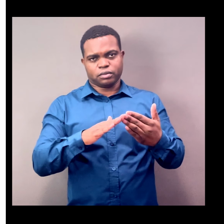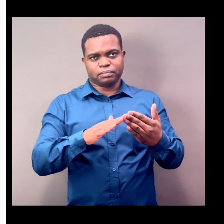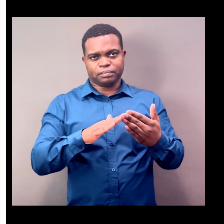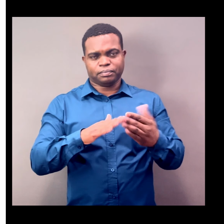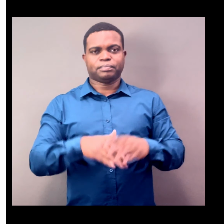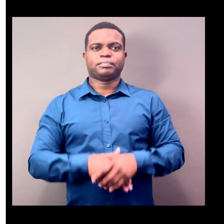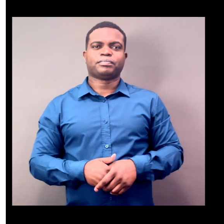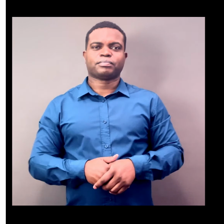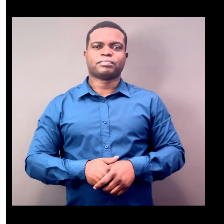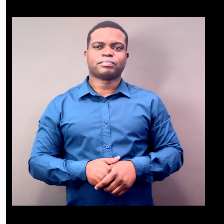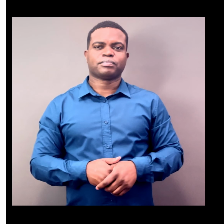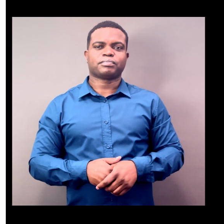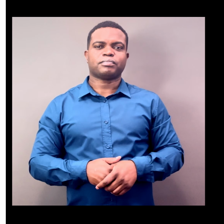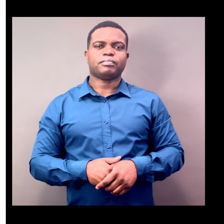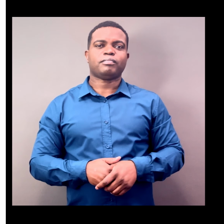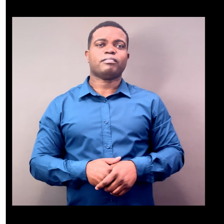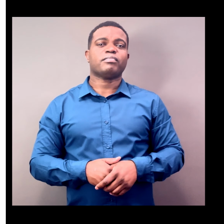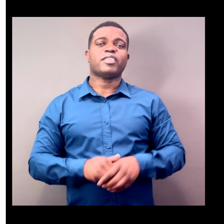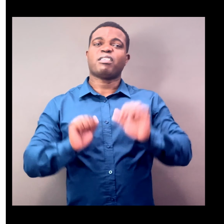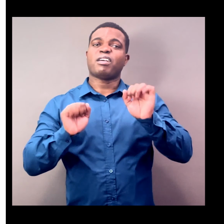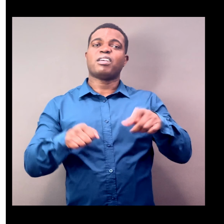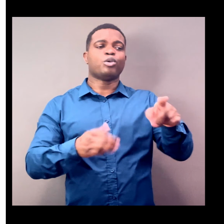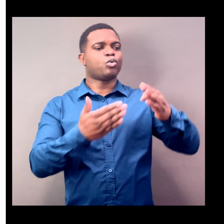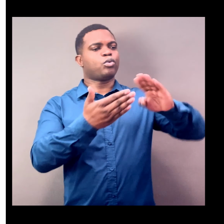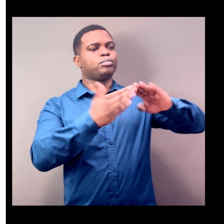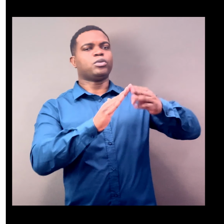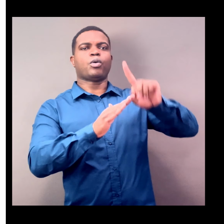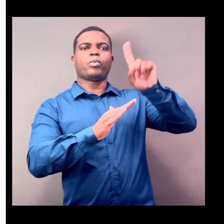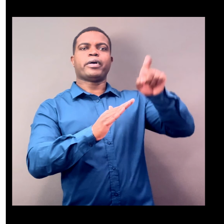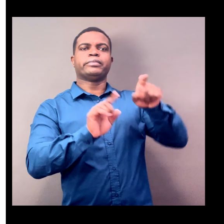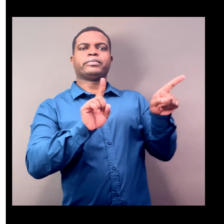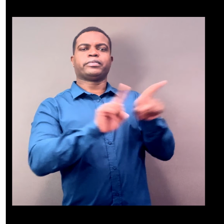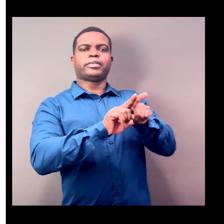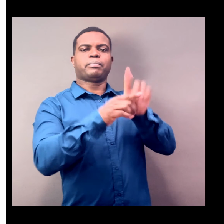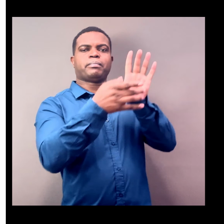they could be a community of